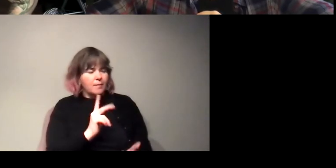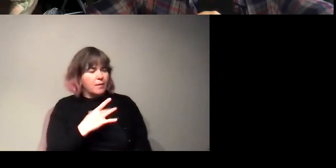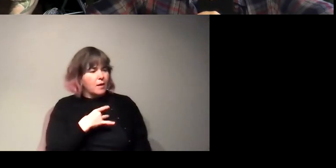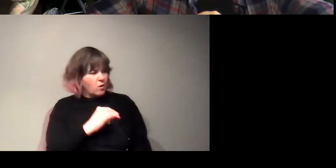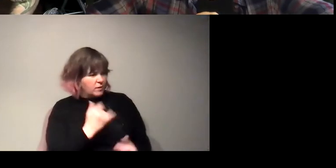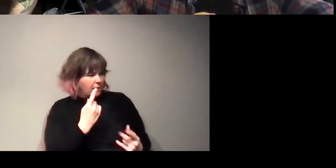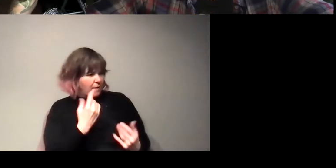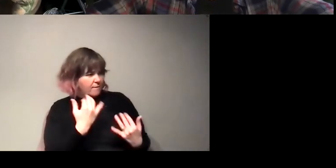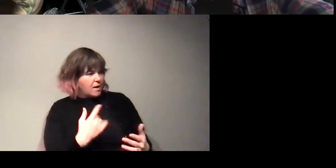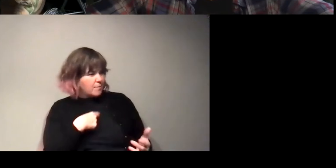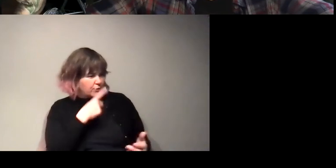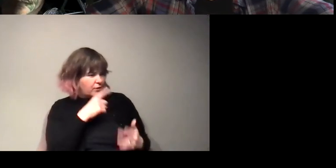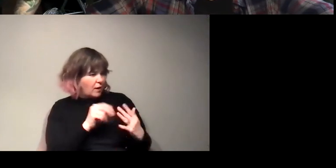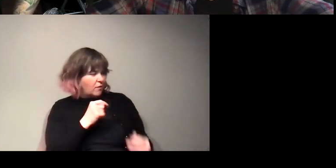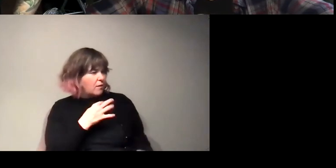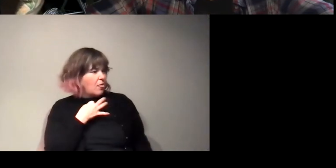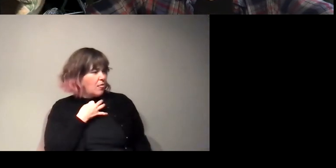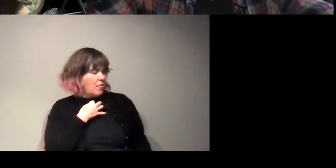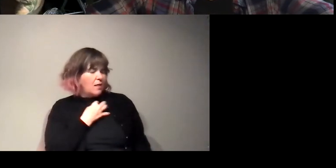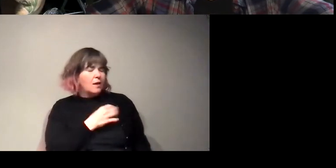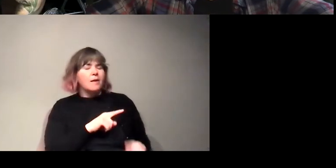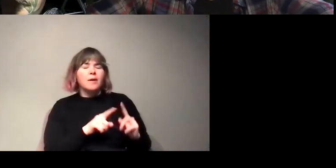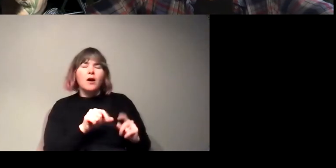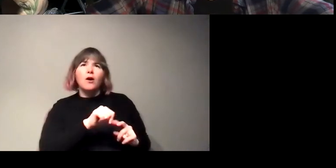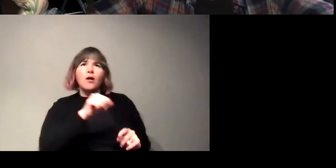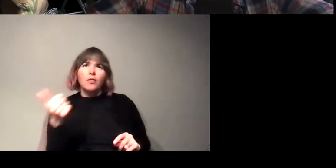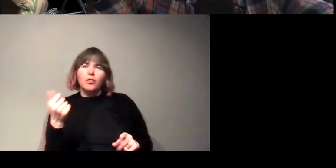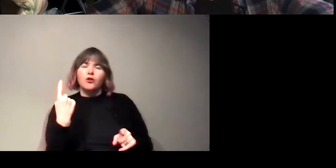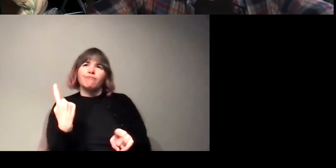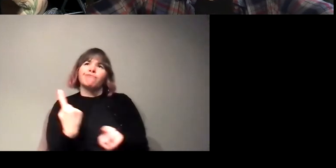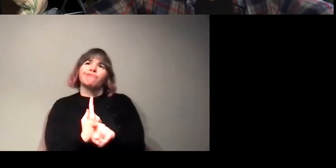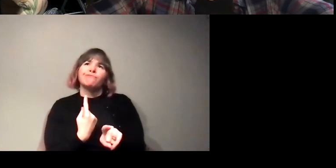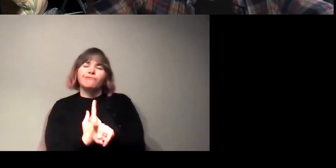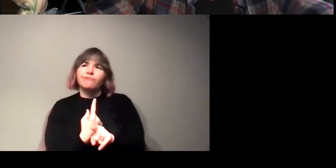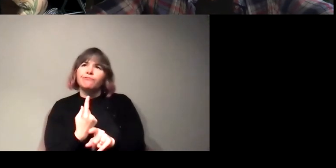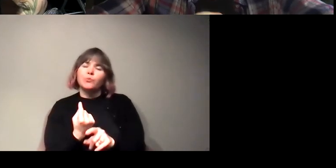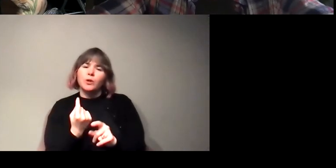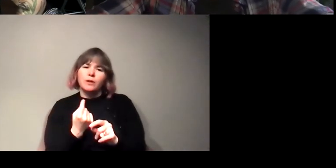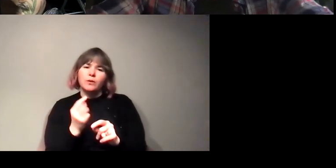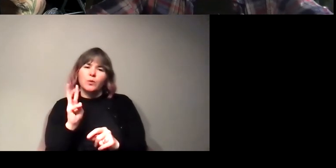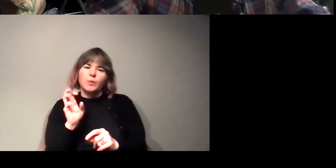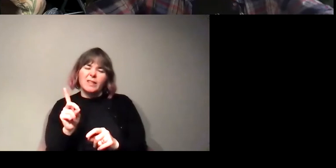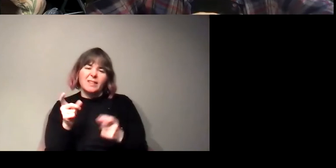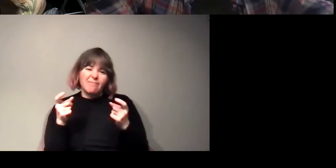on fire. I want to go check that out. Yeah. But a lot of the practicals of prairie restoration is weed management.